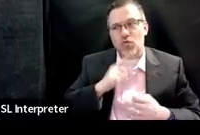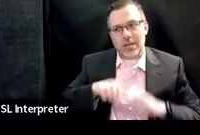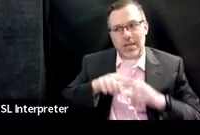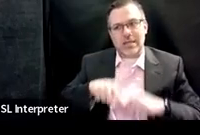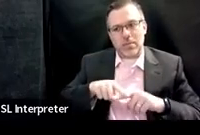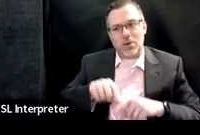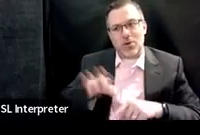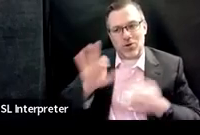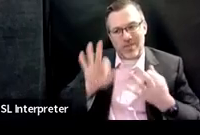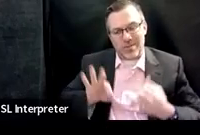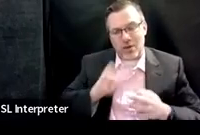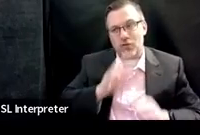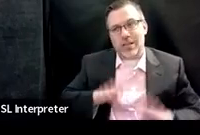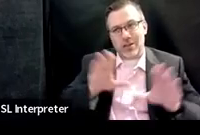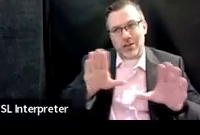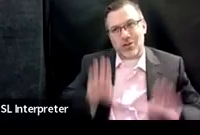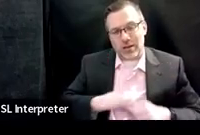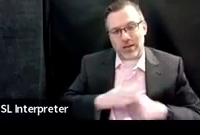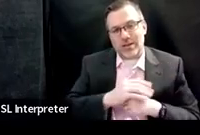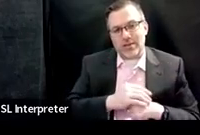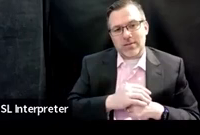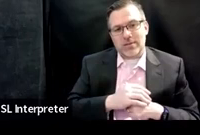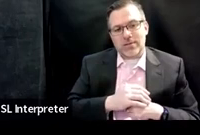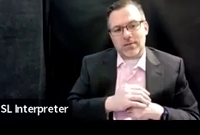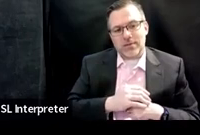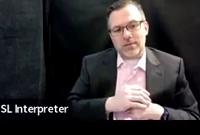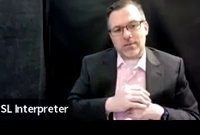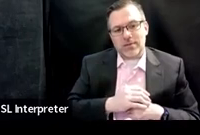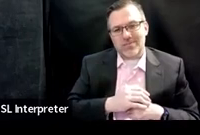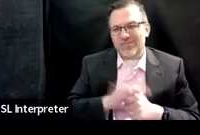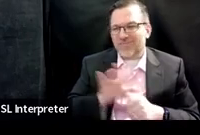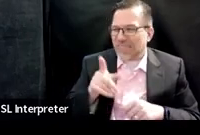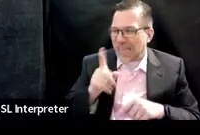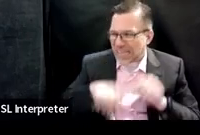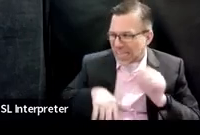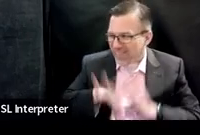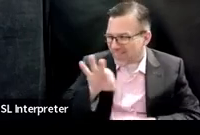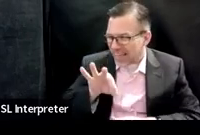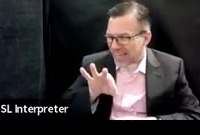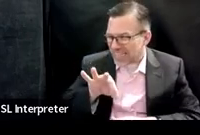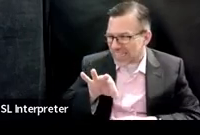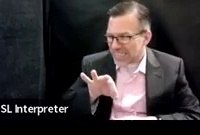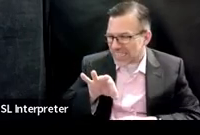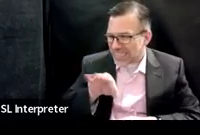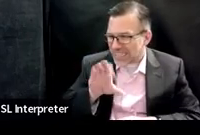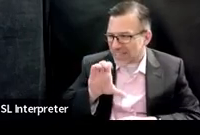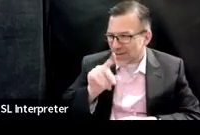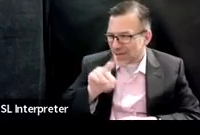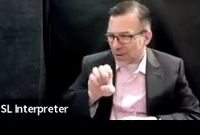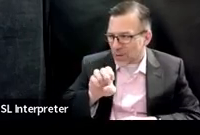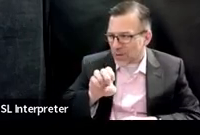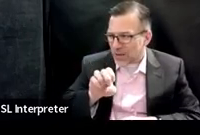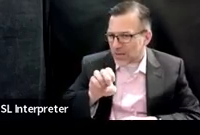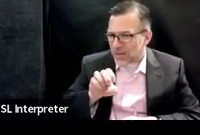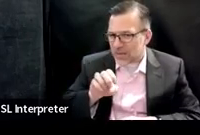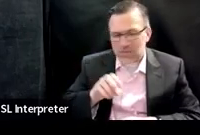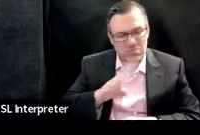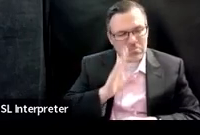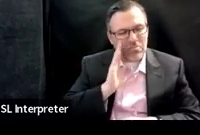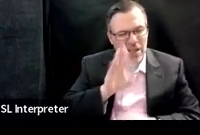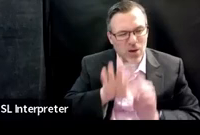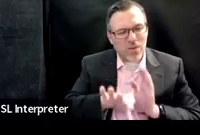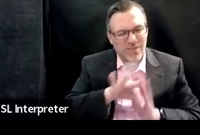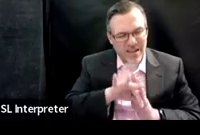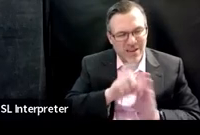great. Sorry, Carly, I lied. I can't find it. Okay. I'm going to find it real fast.